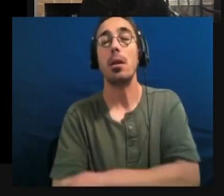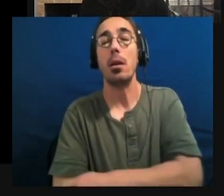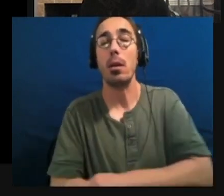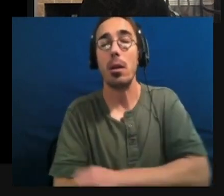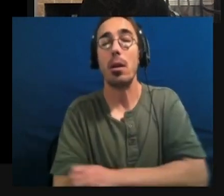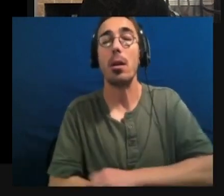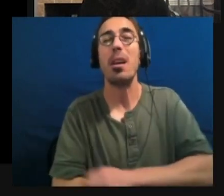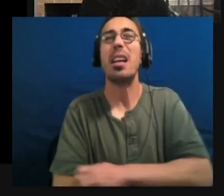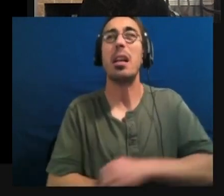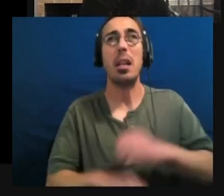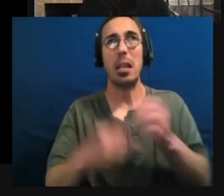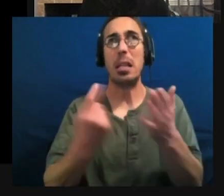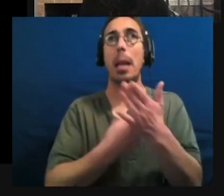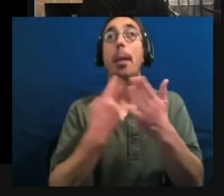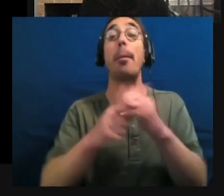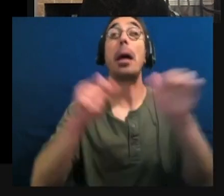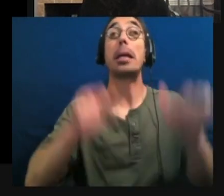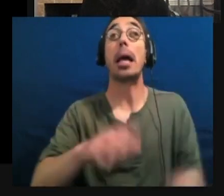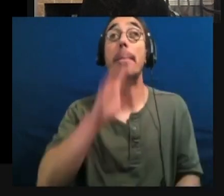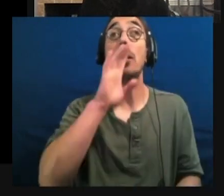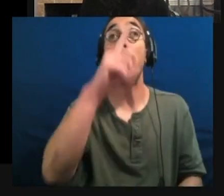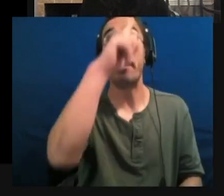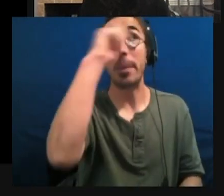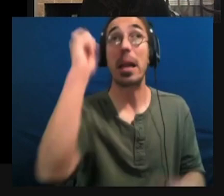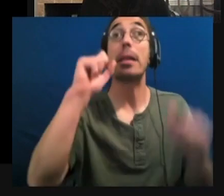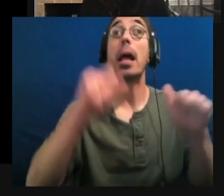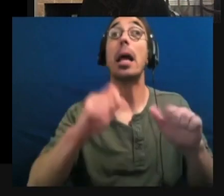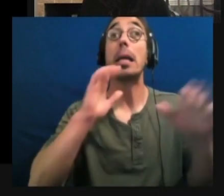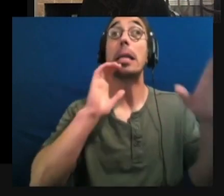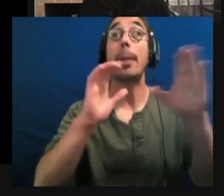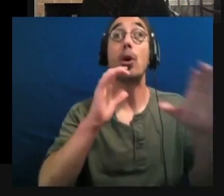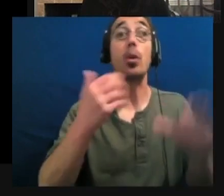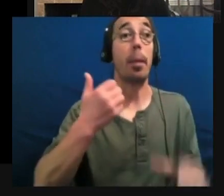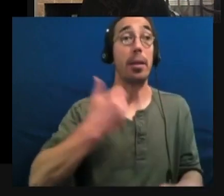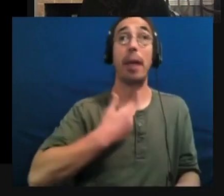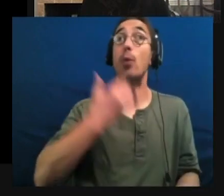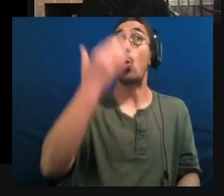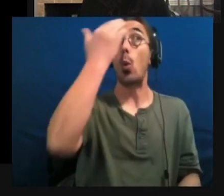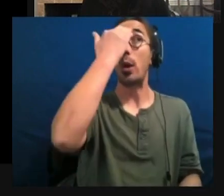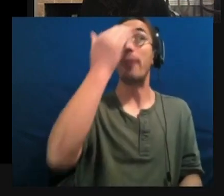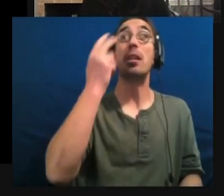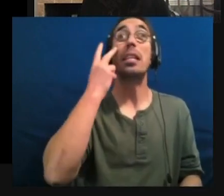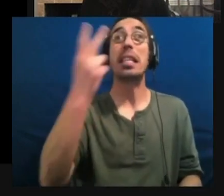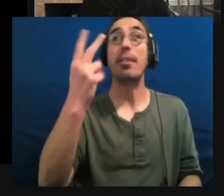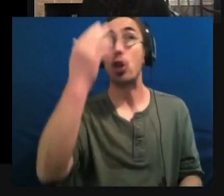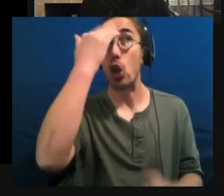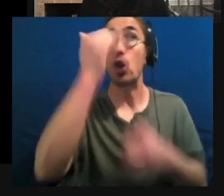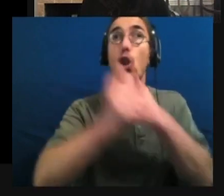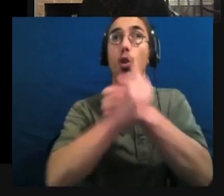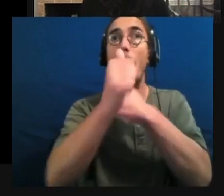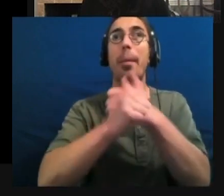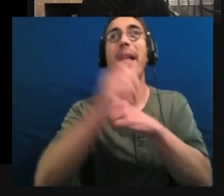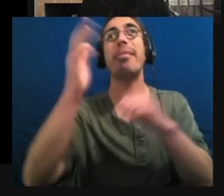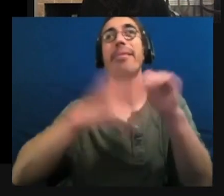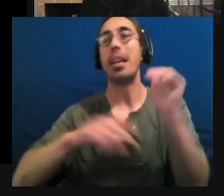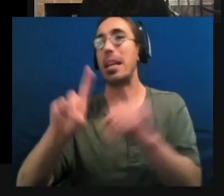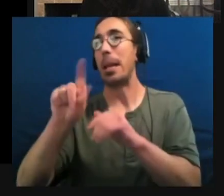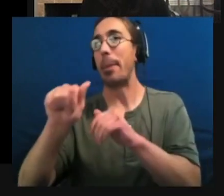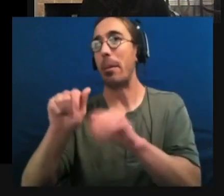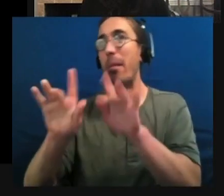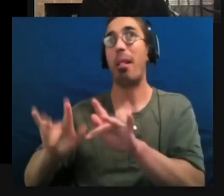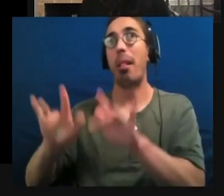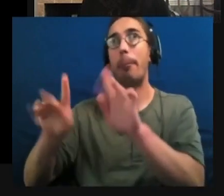sometimes speak, because I can communicate a level of self-awareness, I am seen as a conscious threat instead of a disabled pity, but both are